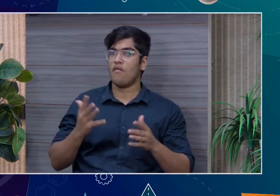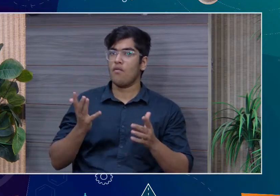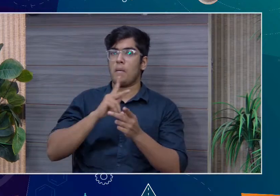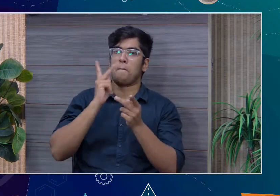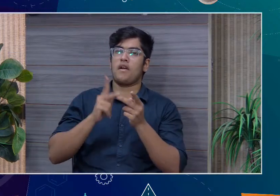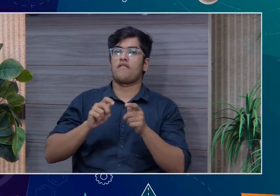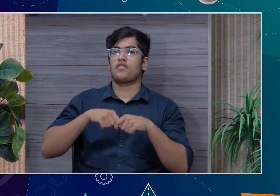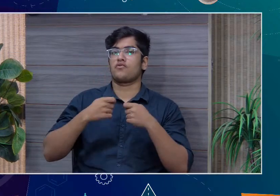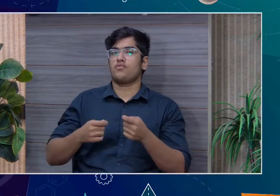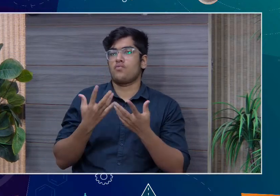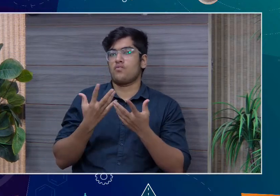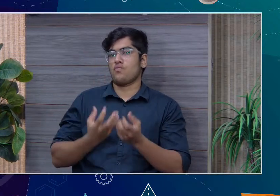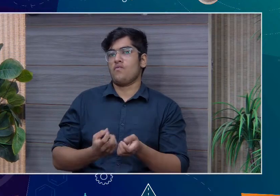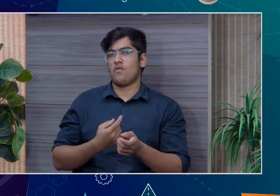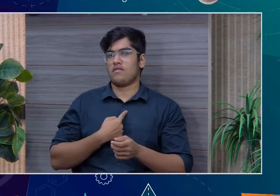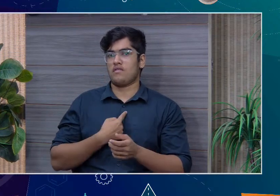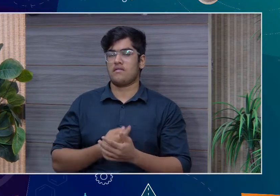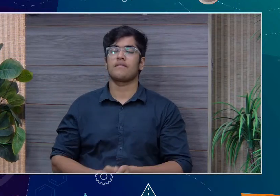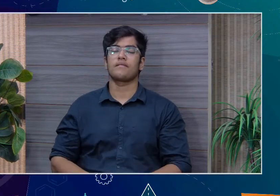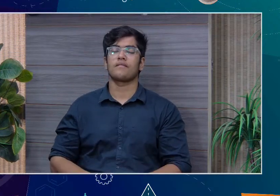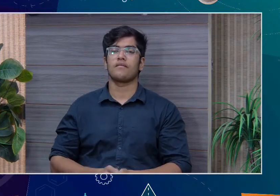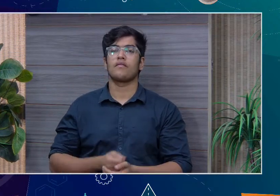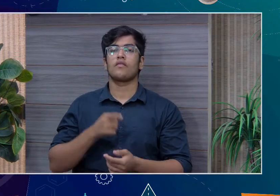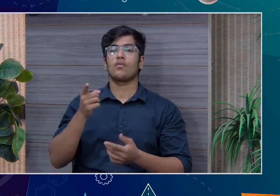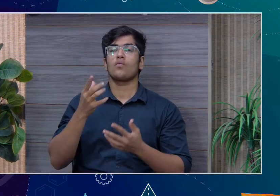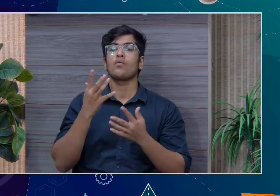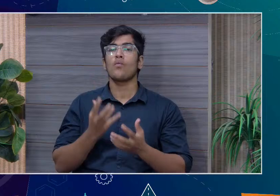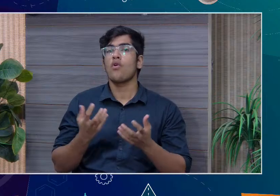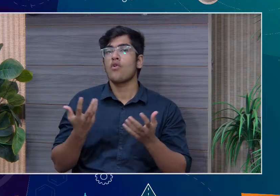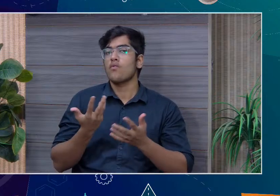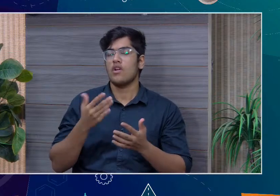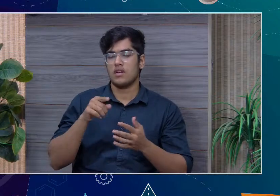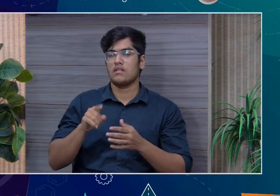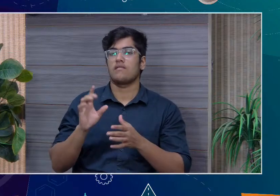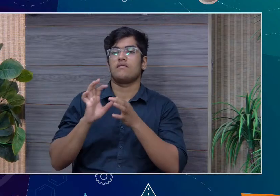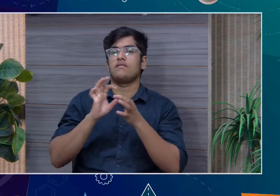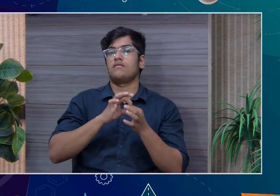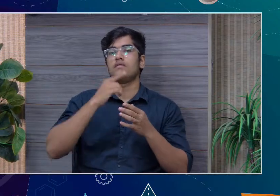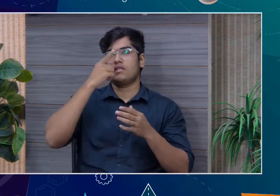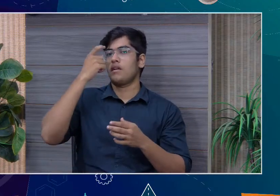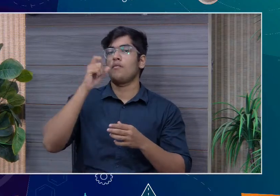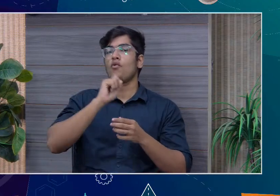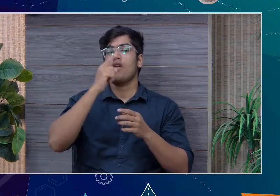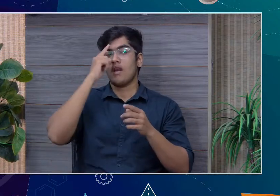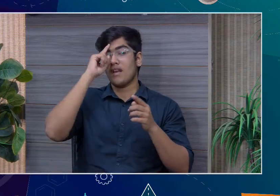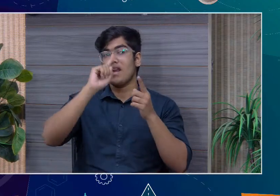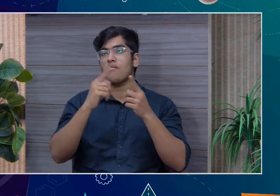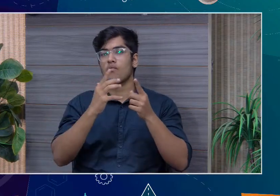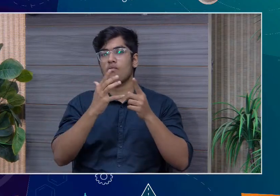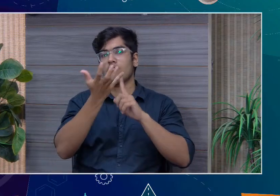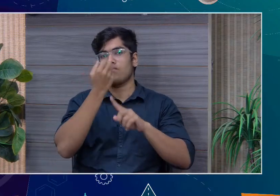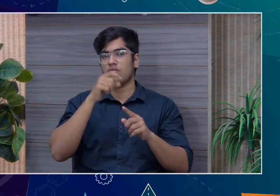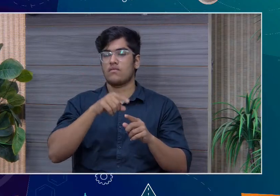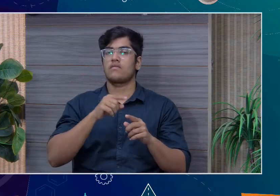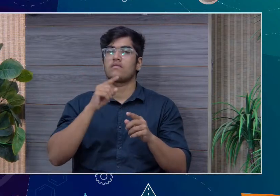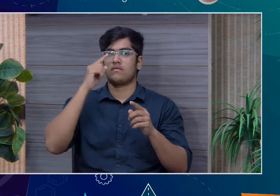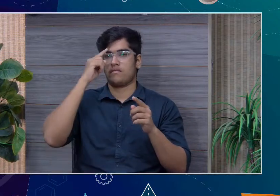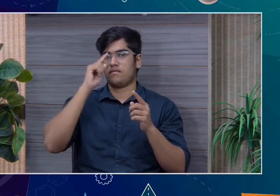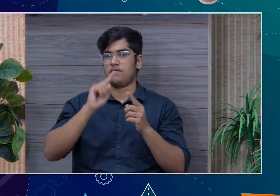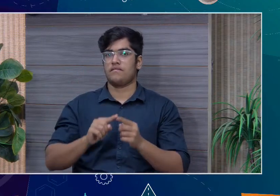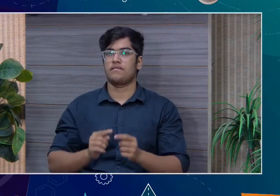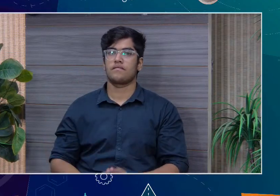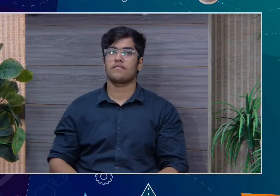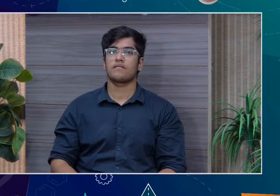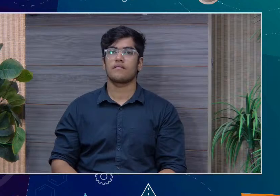perfect shoes. Okay. So dream here means that what his goal was to achieve from the shoemaker. Okay. The second